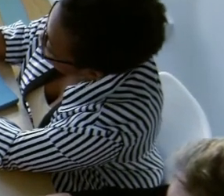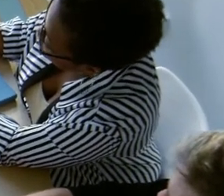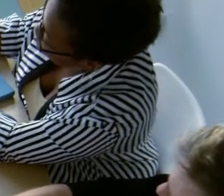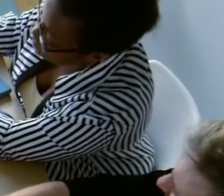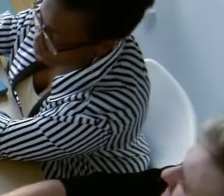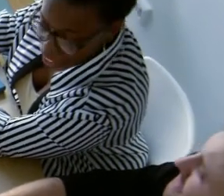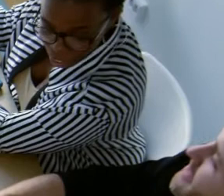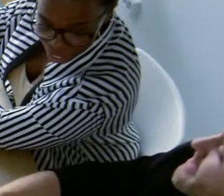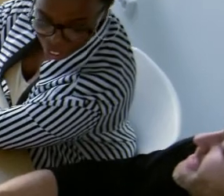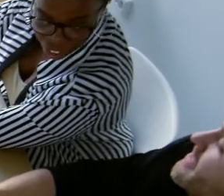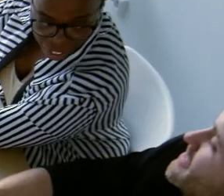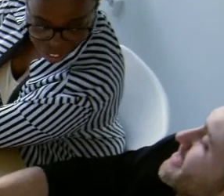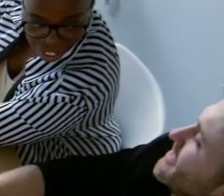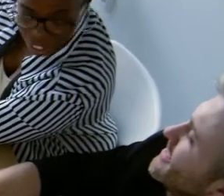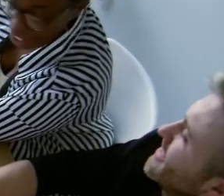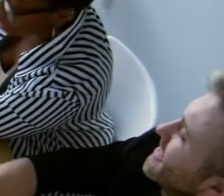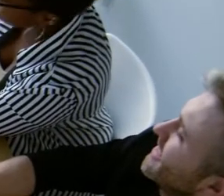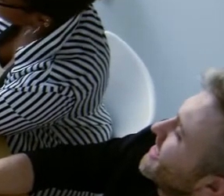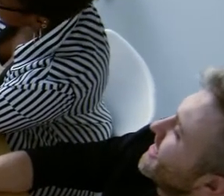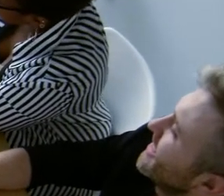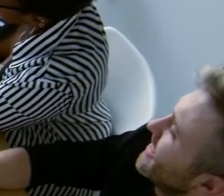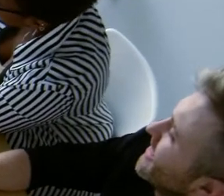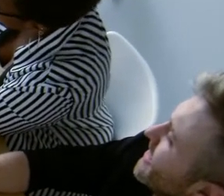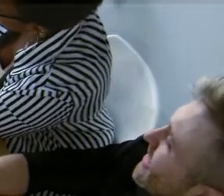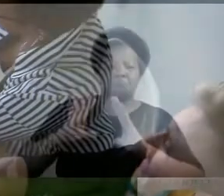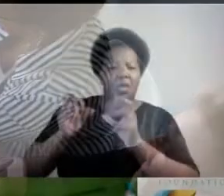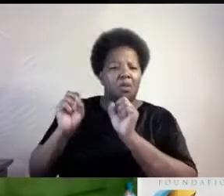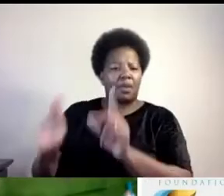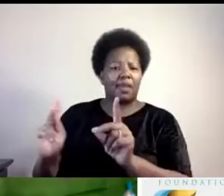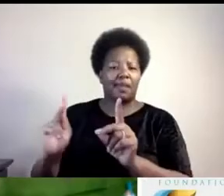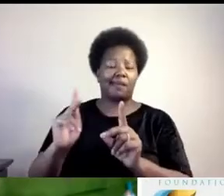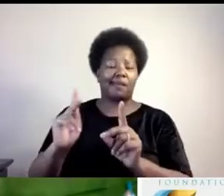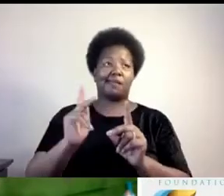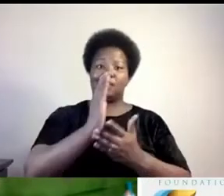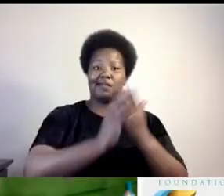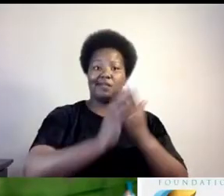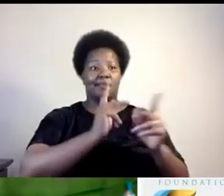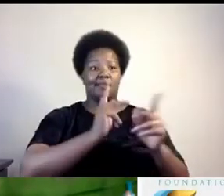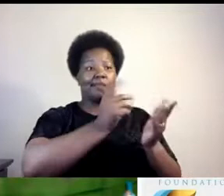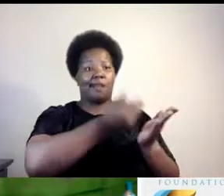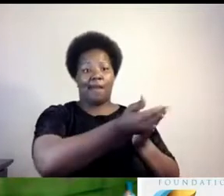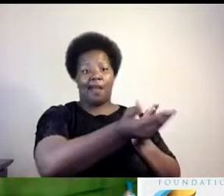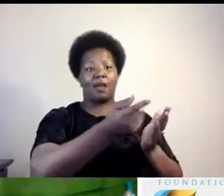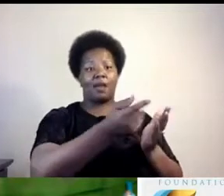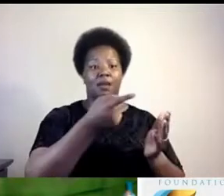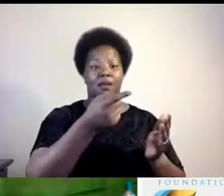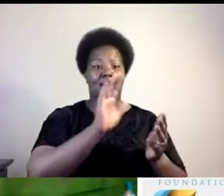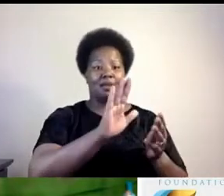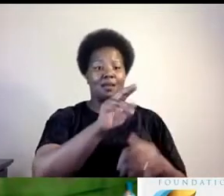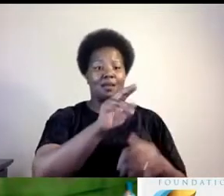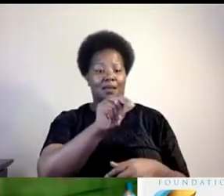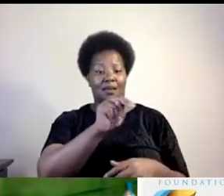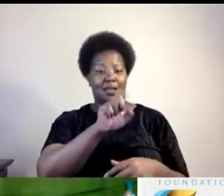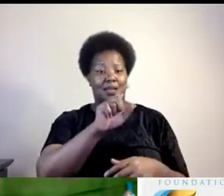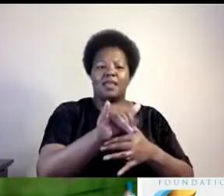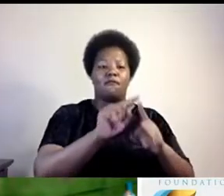other students and so forth. So that's okay. People are purchasing our Nexus services through